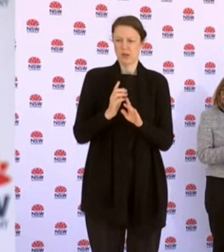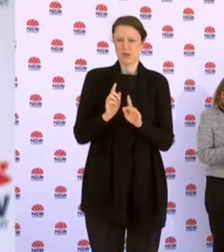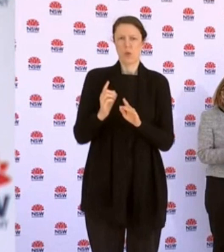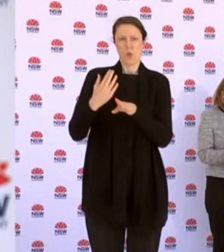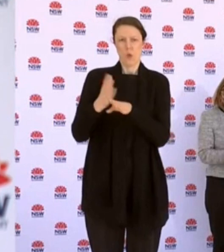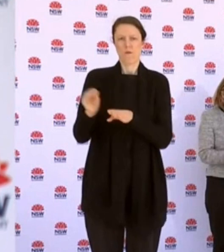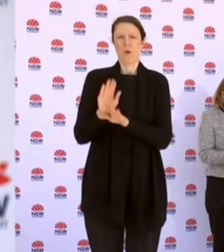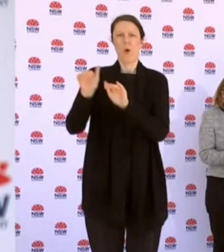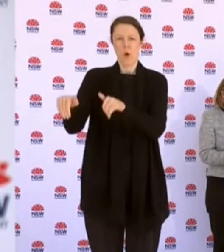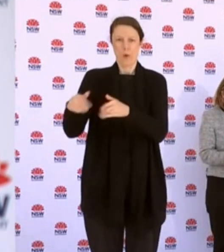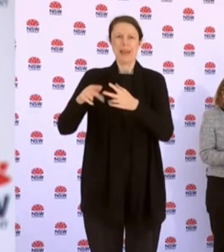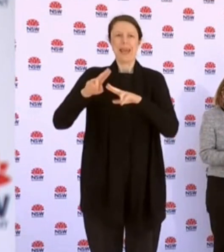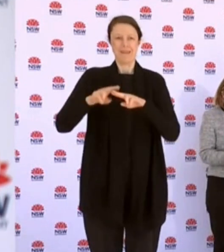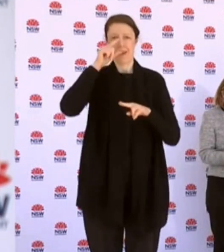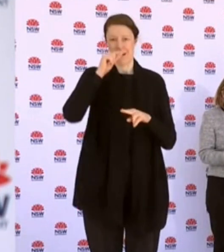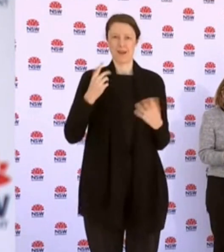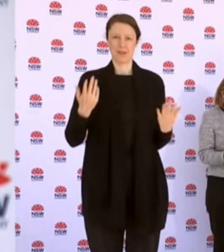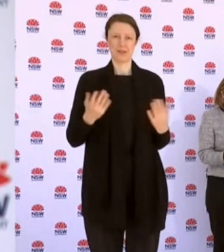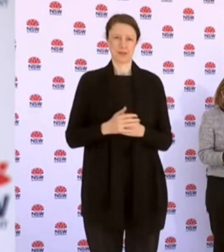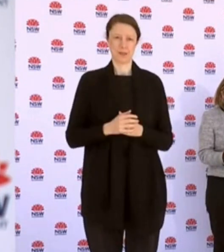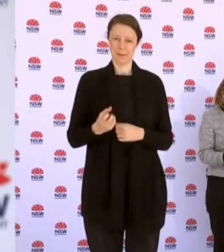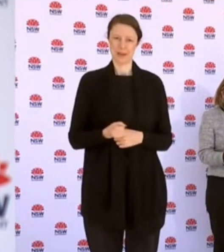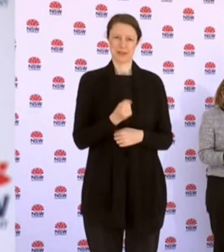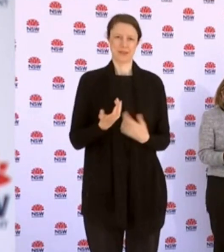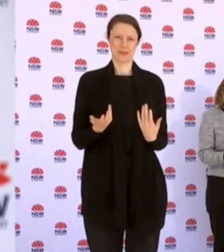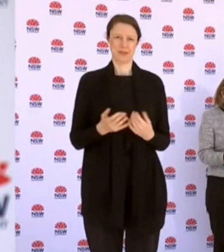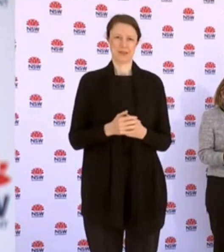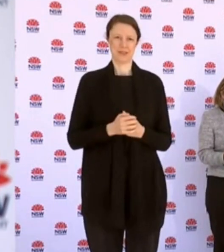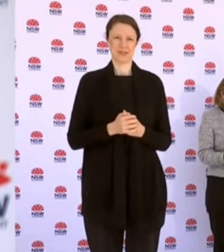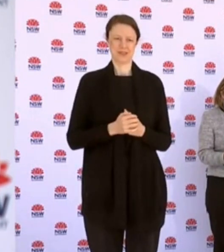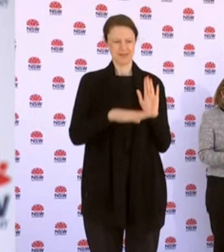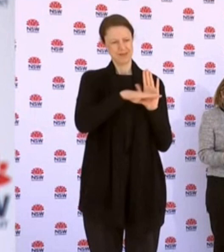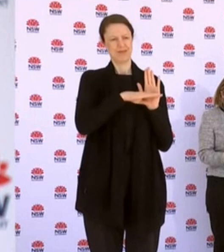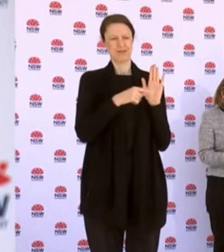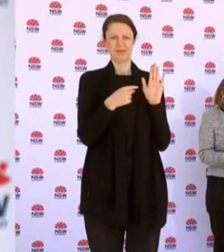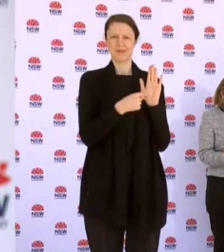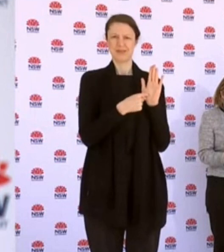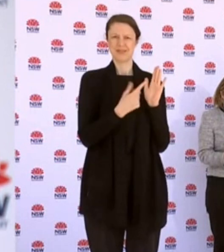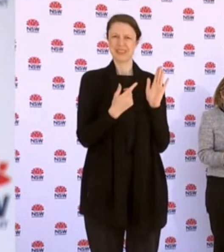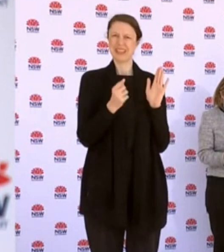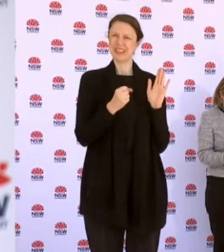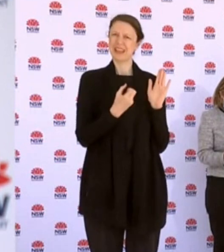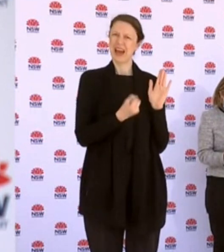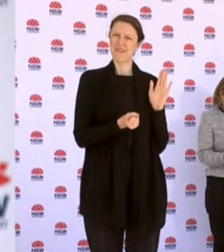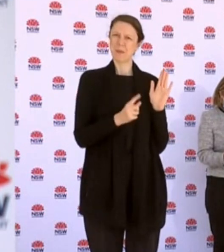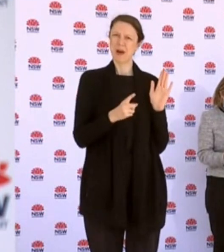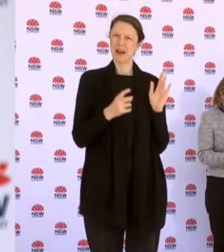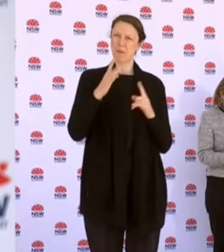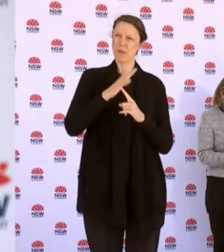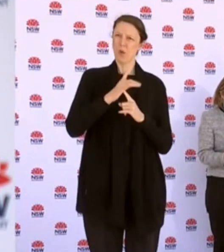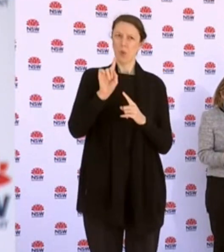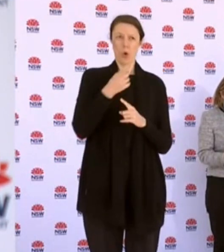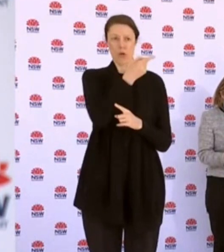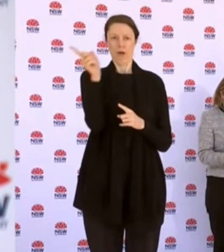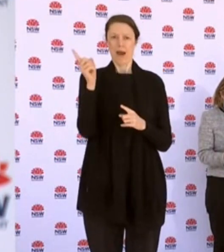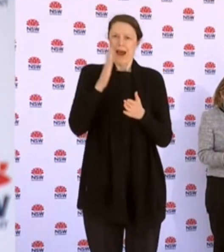they really can't. But it's not really the order, is it, in the end? It's what we can all do. So I just ask the employers